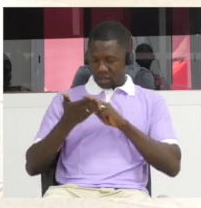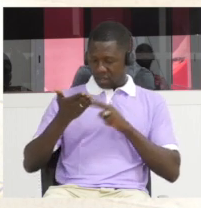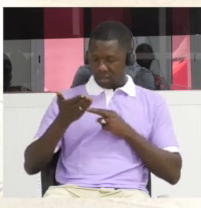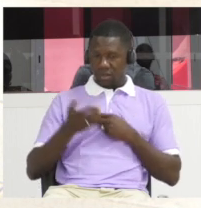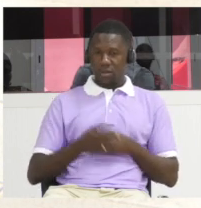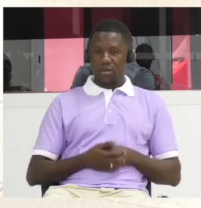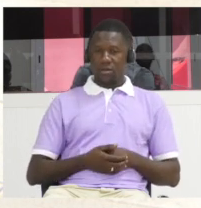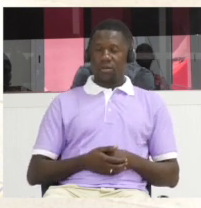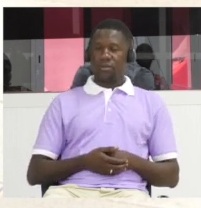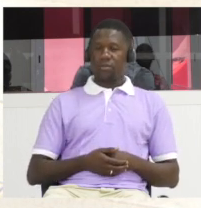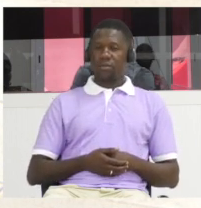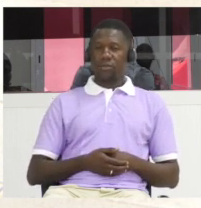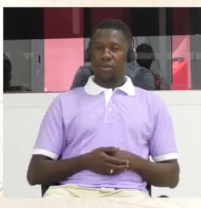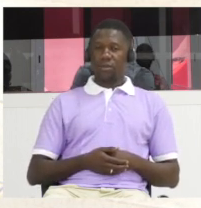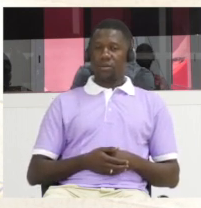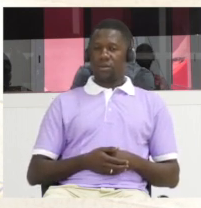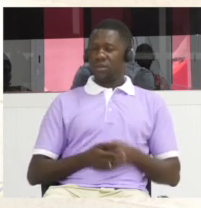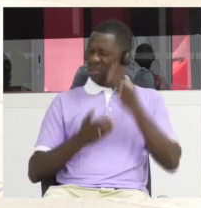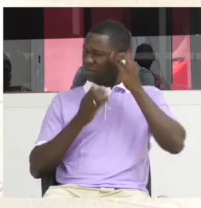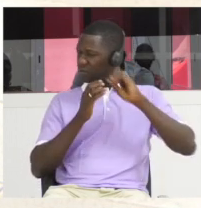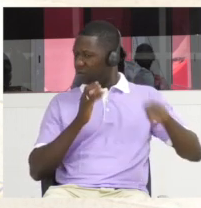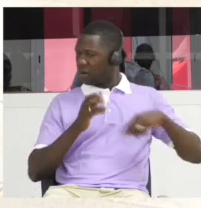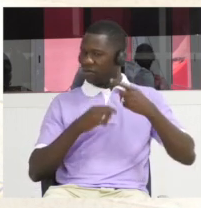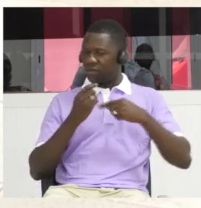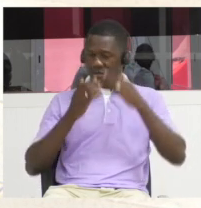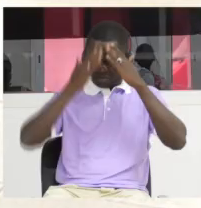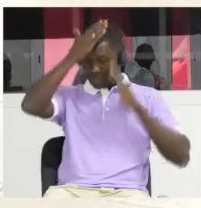oversight of the military left much to be